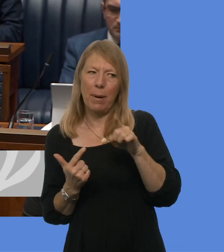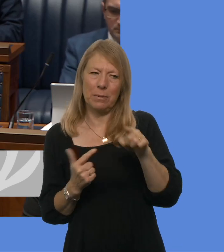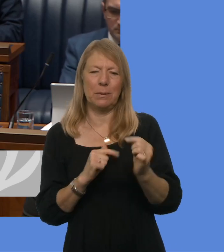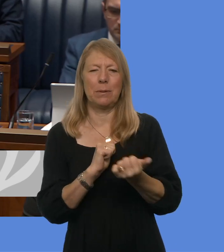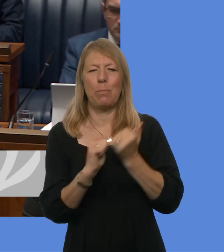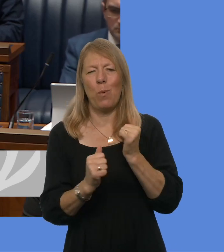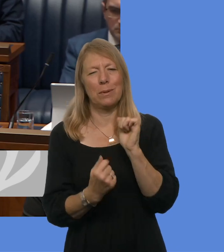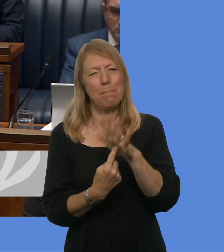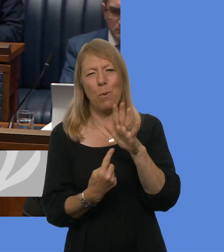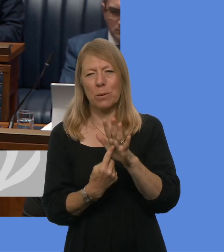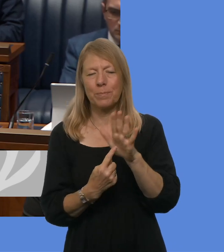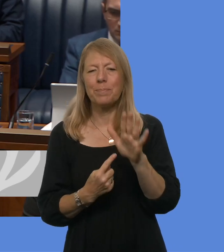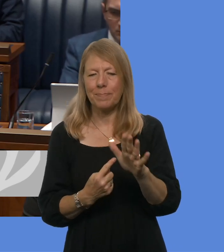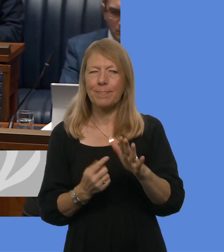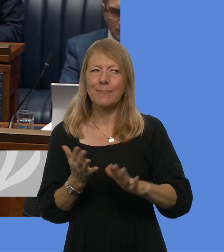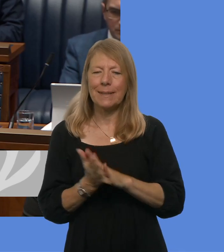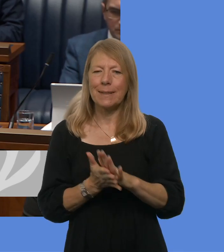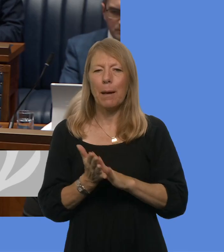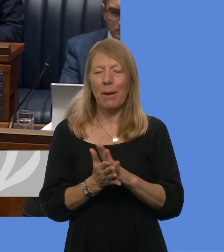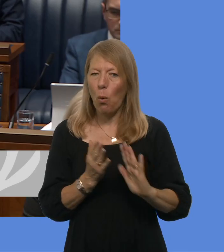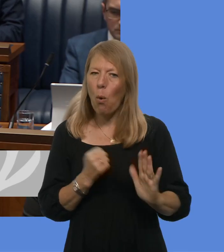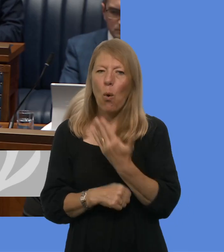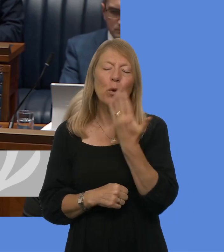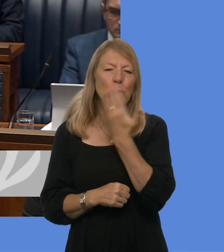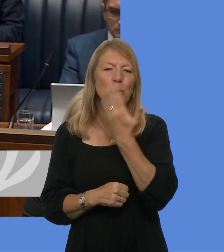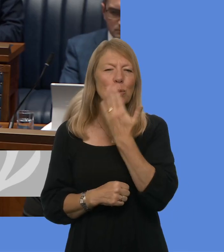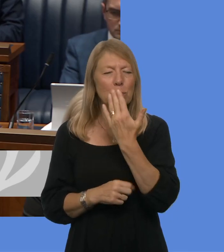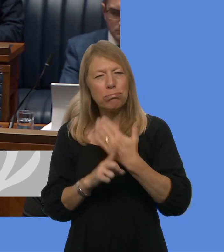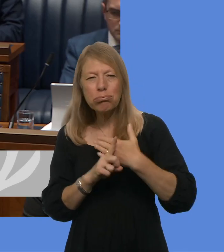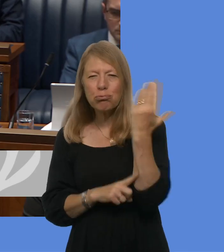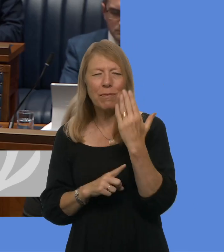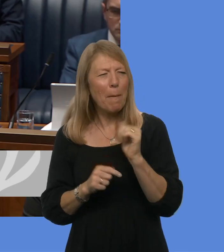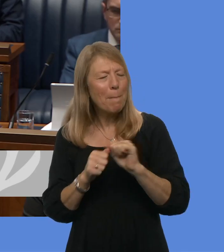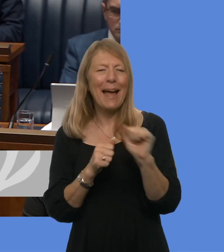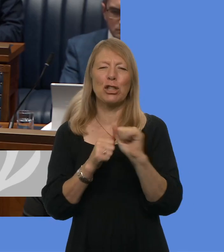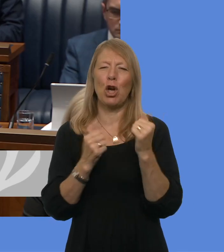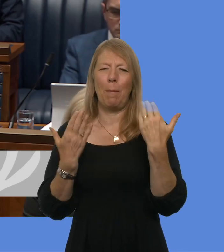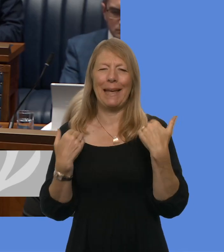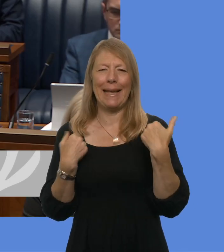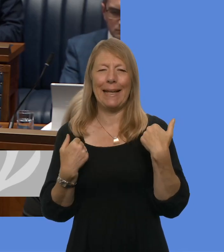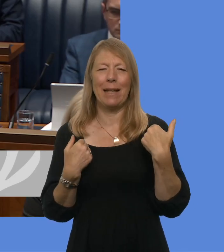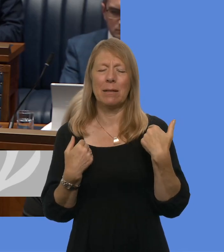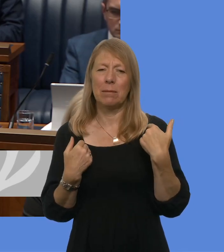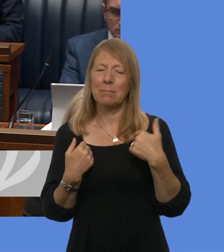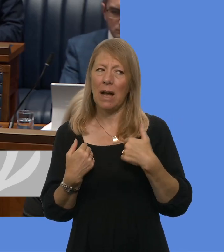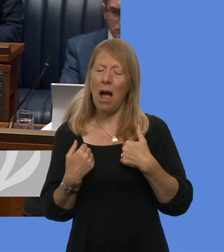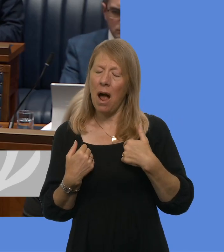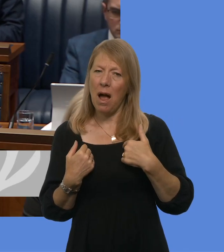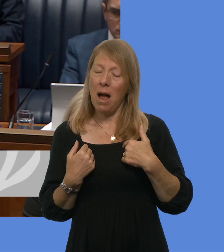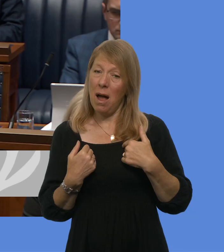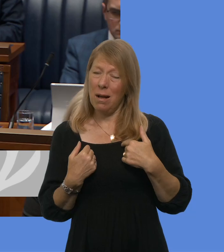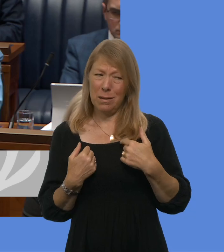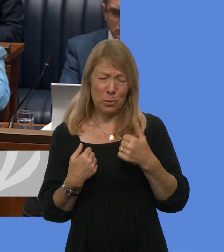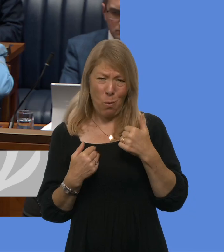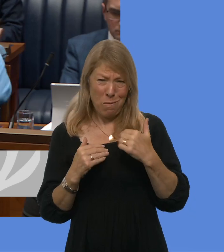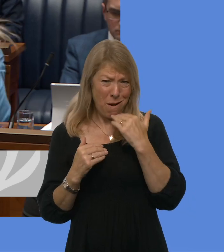facilities that they need to enrich the offering that they have when it comes to PE. And so I want to see the number of people reaching that 2 hour